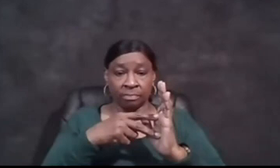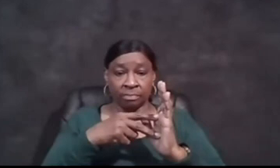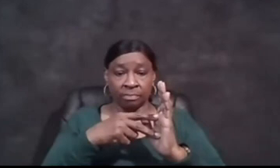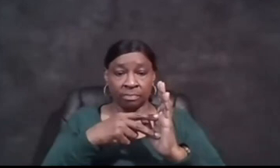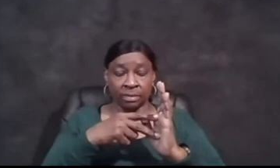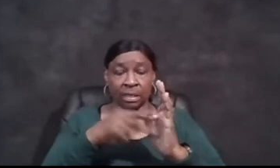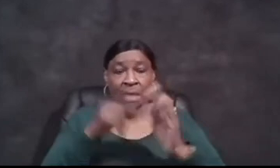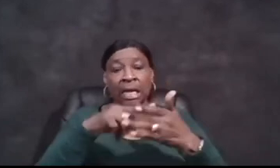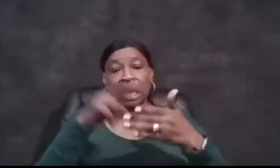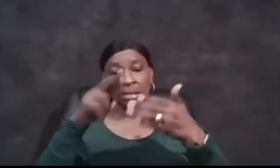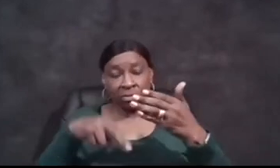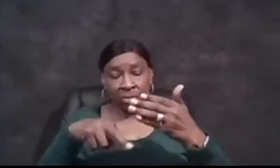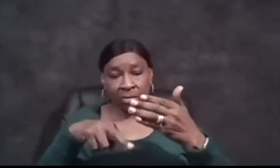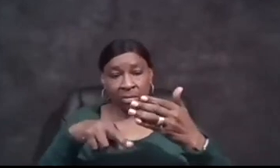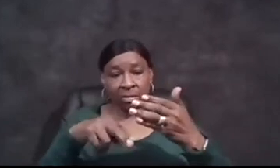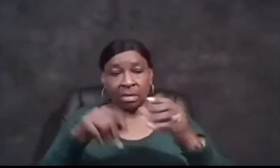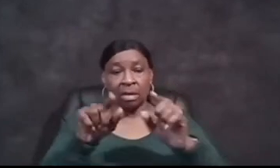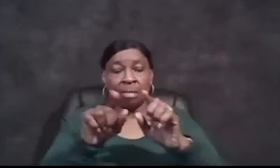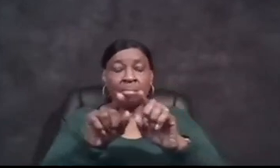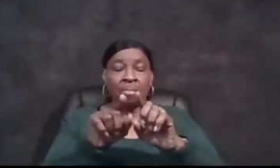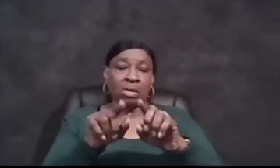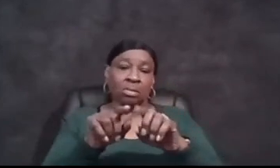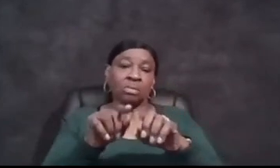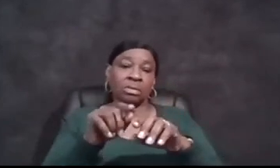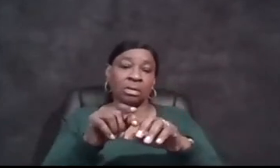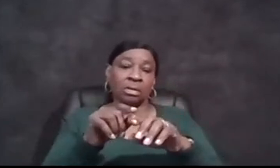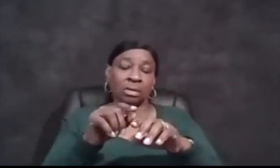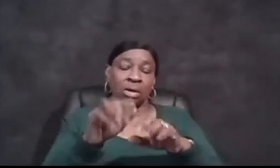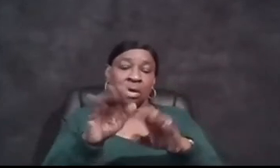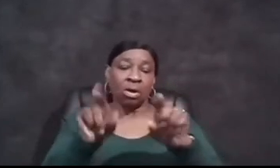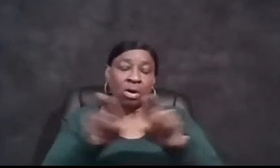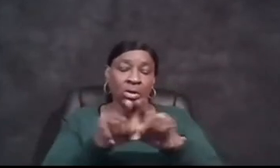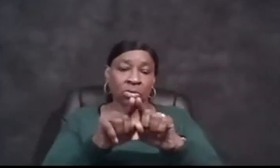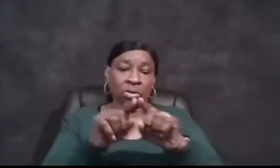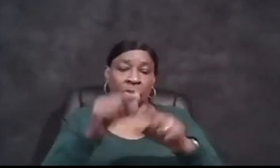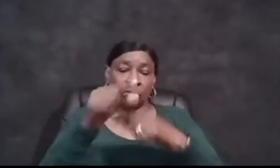consequences, but also the sort of global scale, really, of thinking